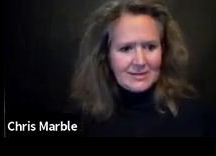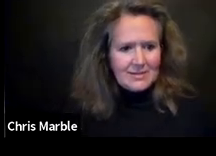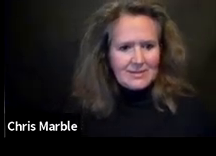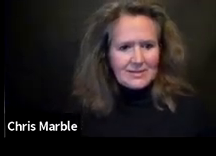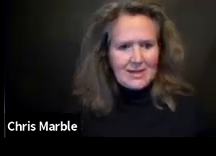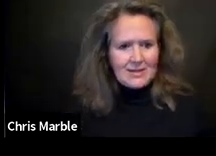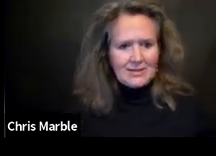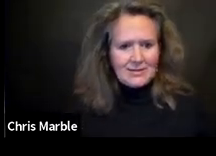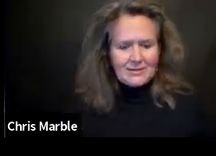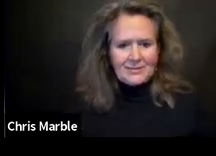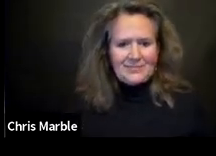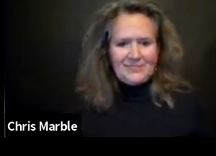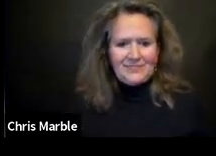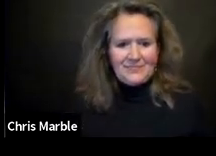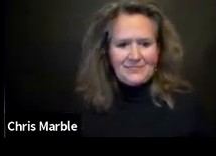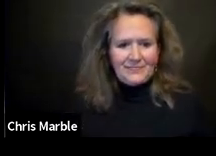Yep.